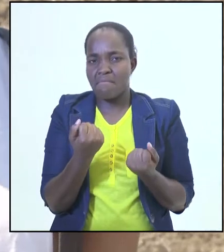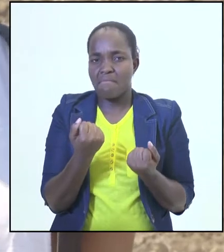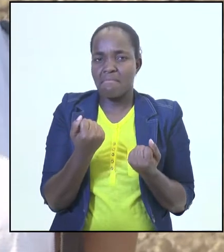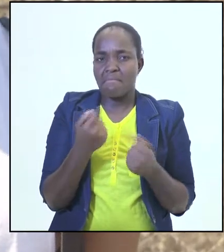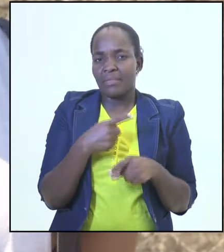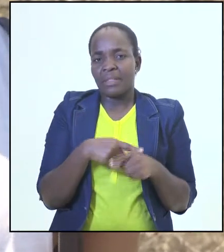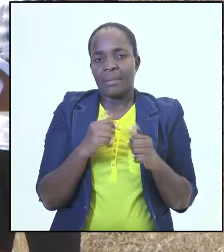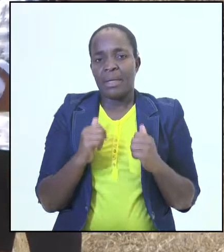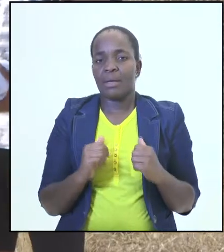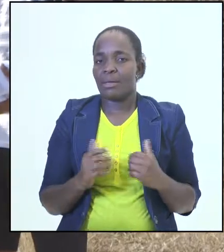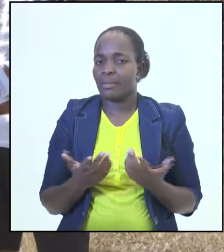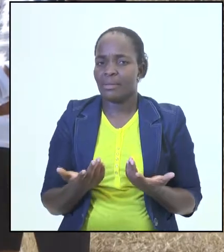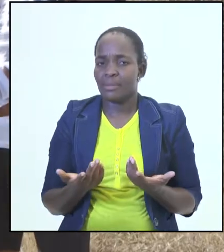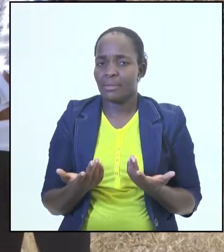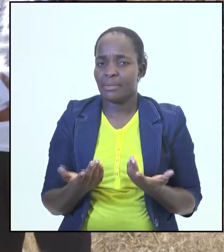smell the roses.